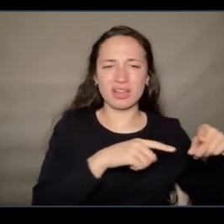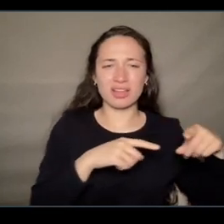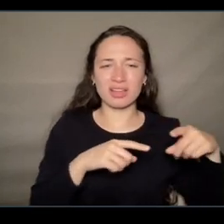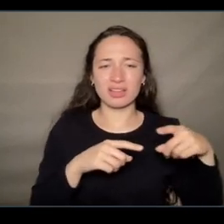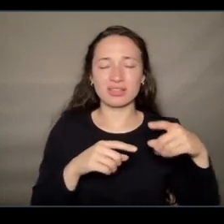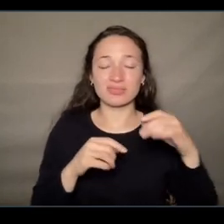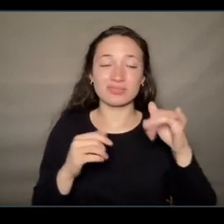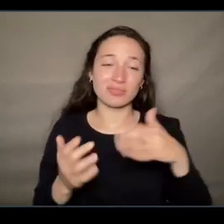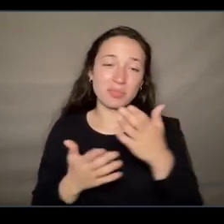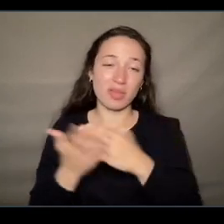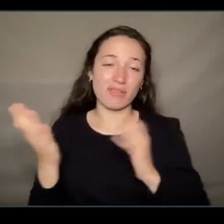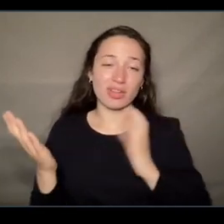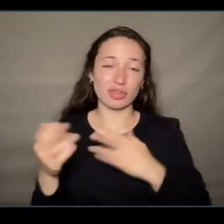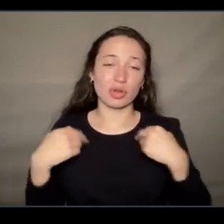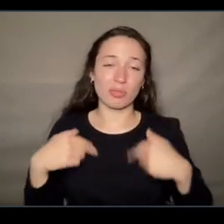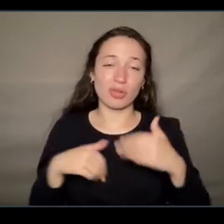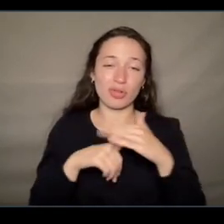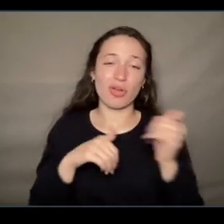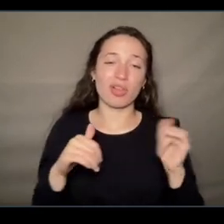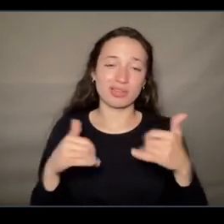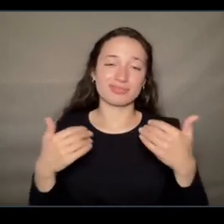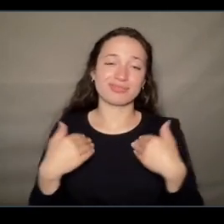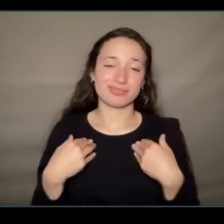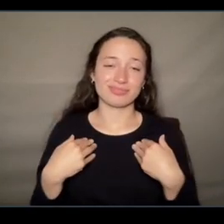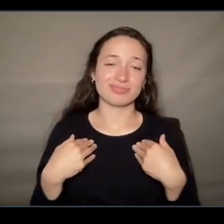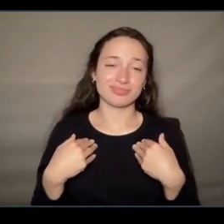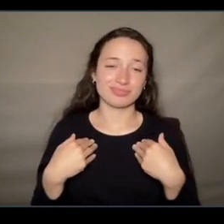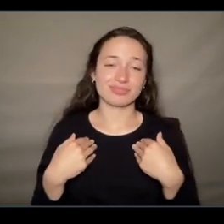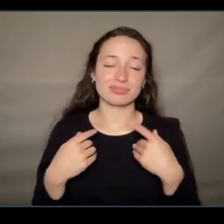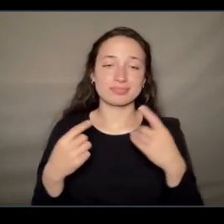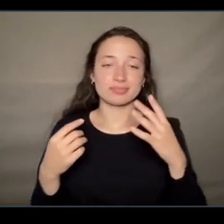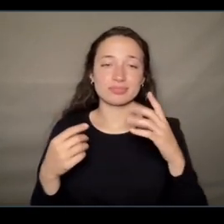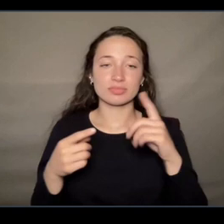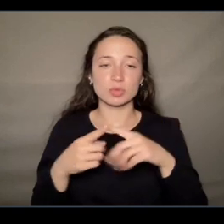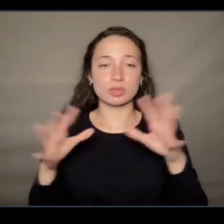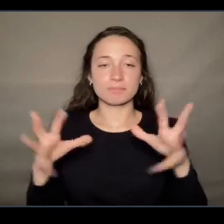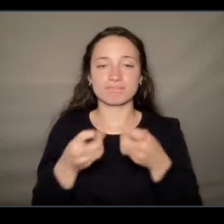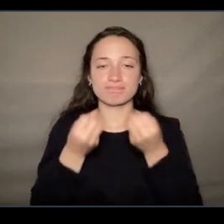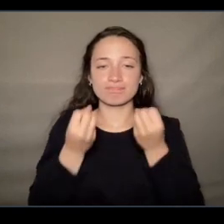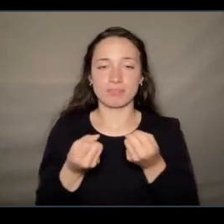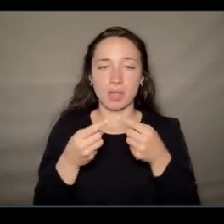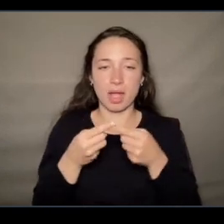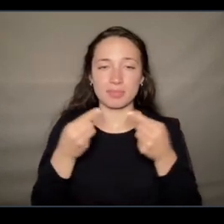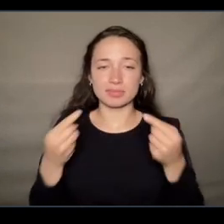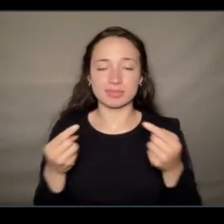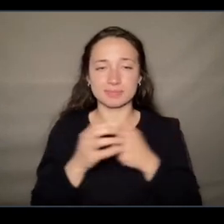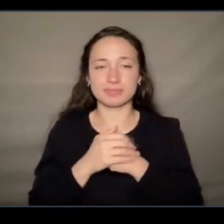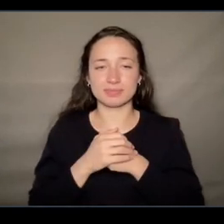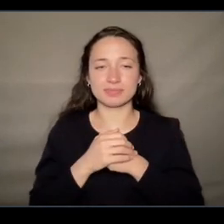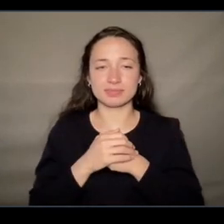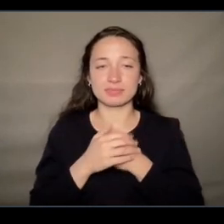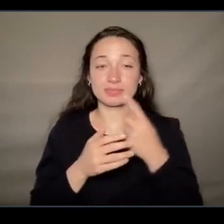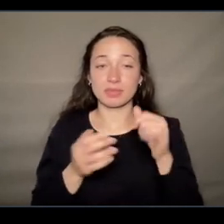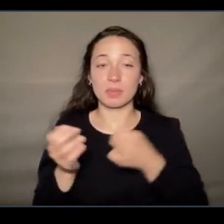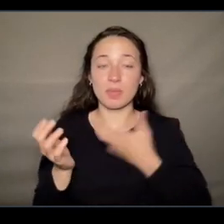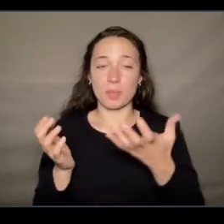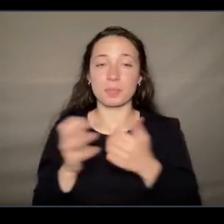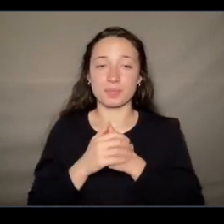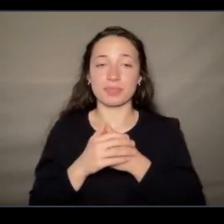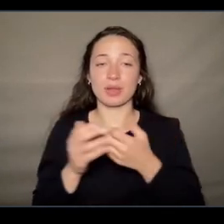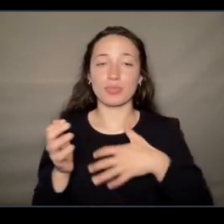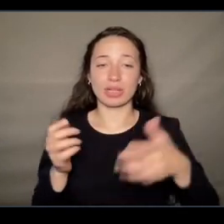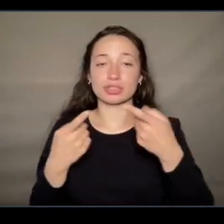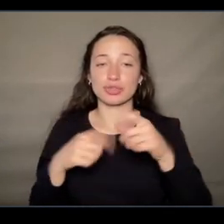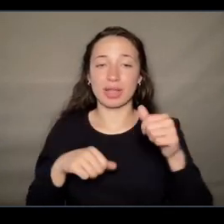And so part of our human calling is to contain the opposites. And this poem, Pregnancy During